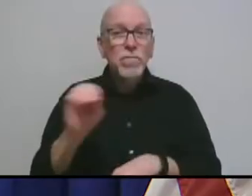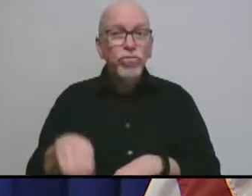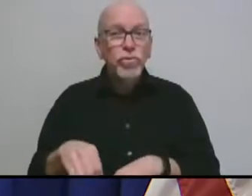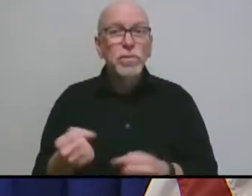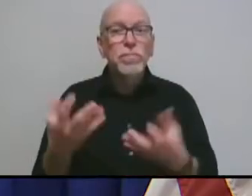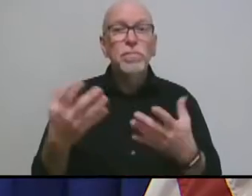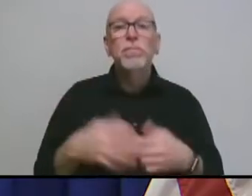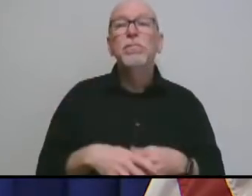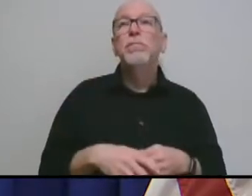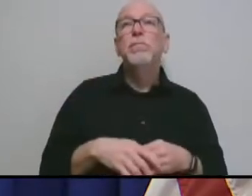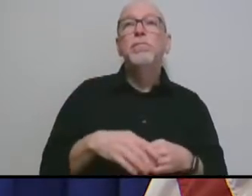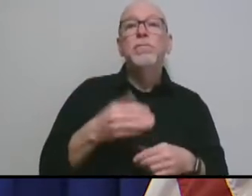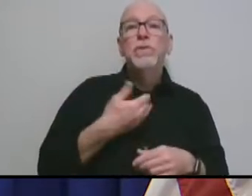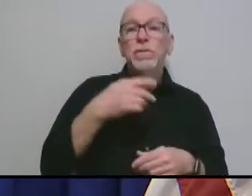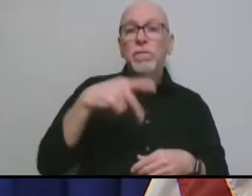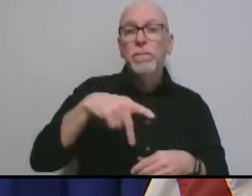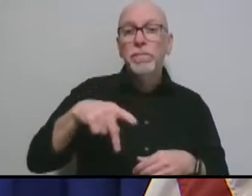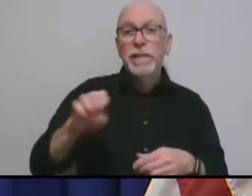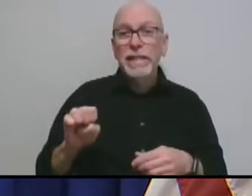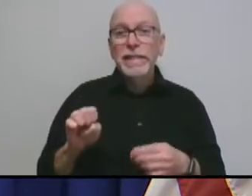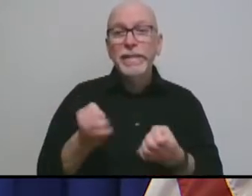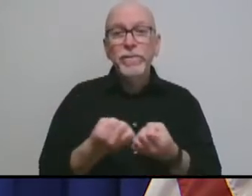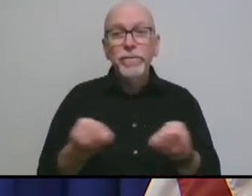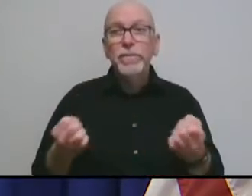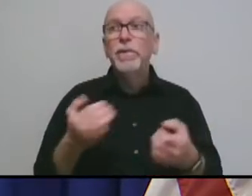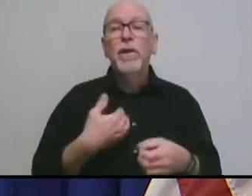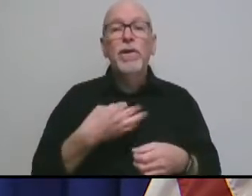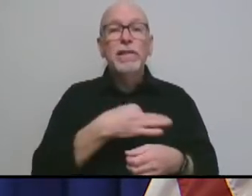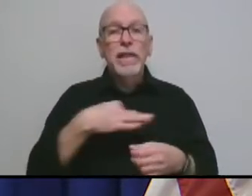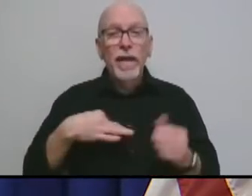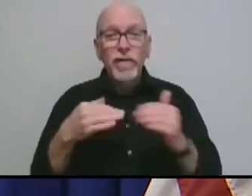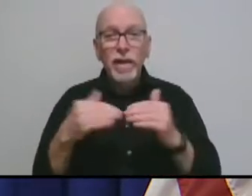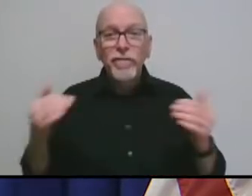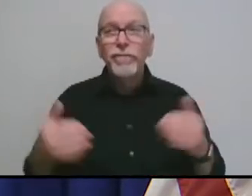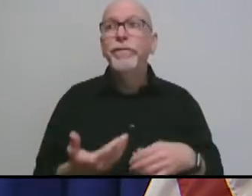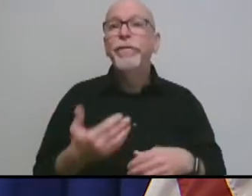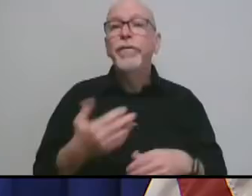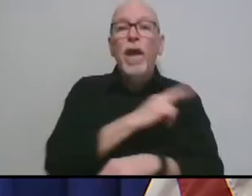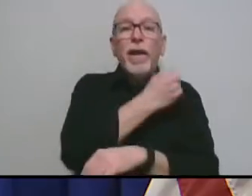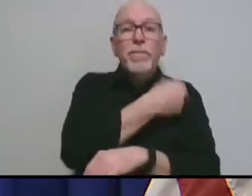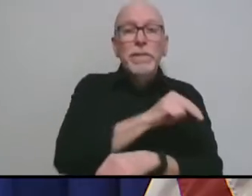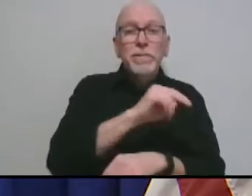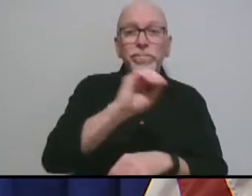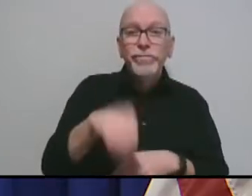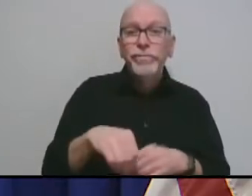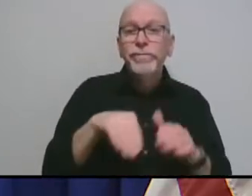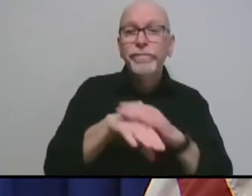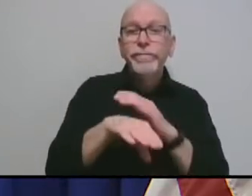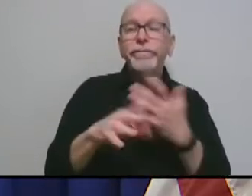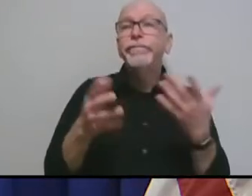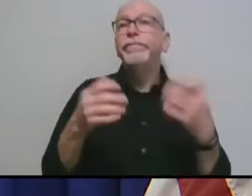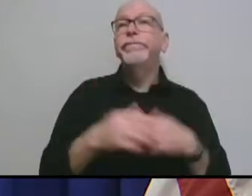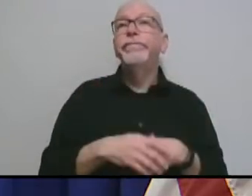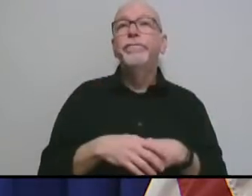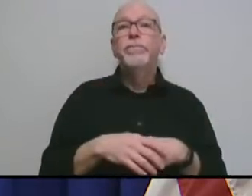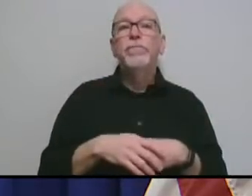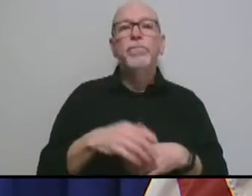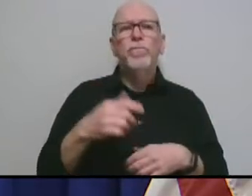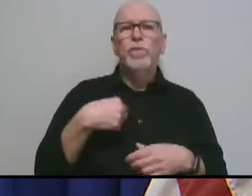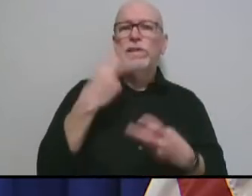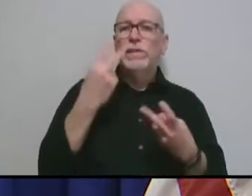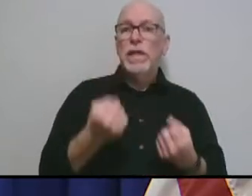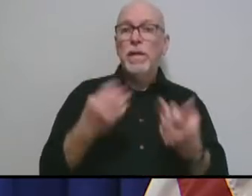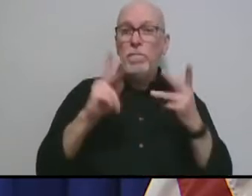our PPE, our staffing levels, our hospitalization rates. We look at how many people have